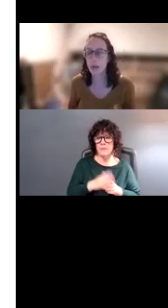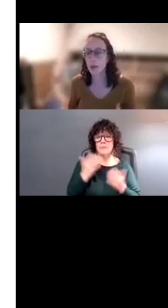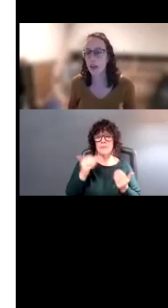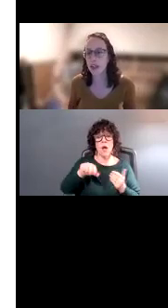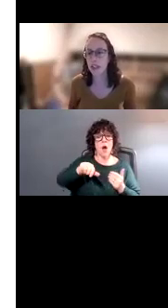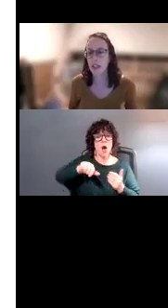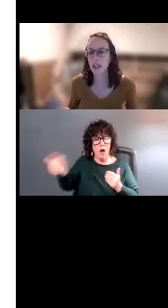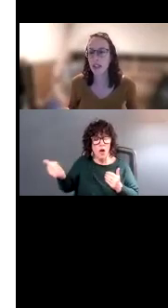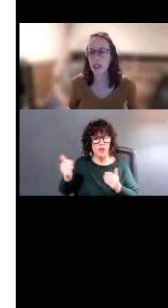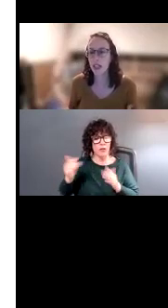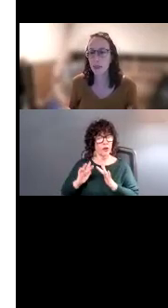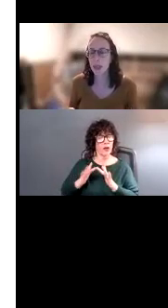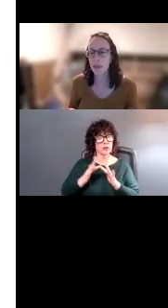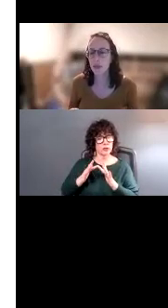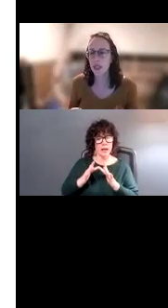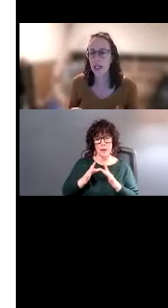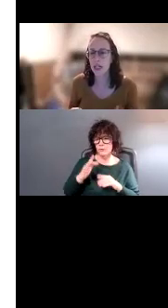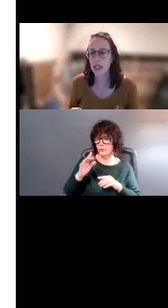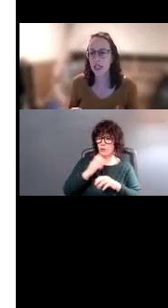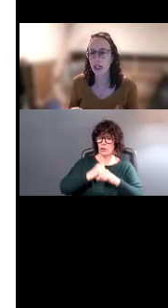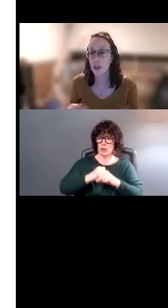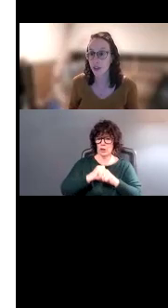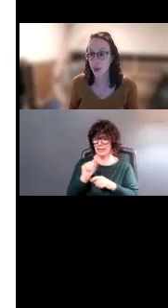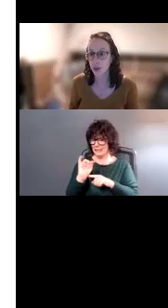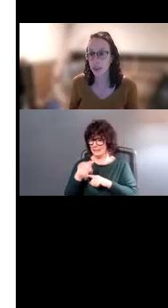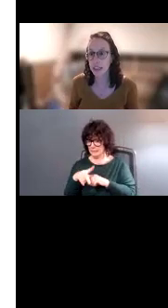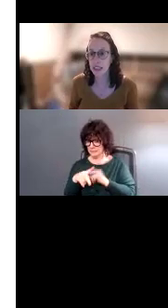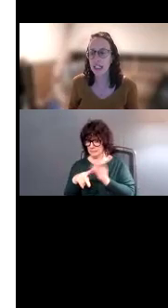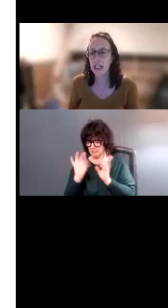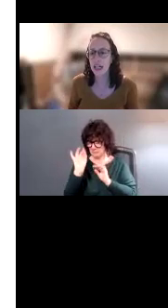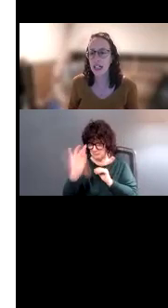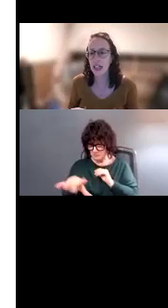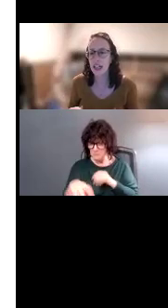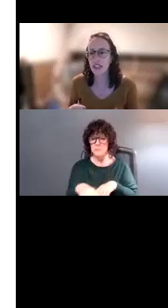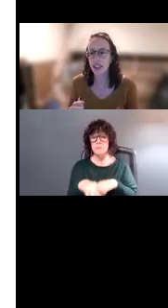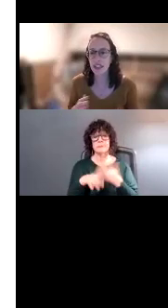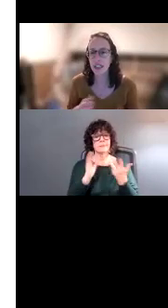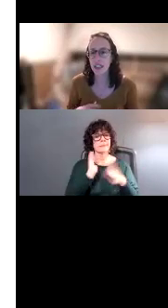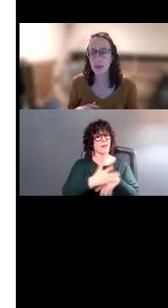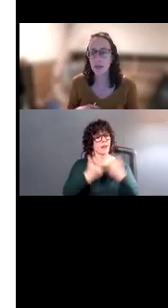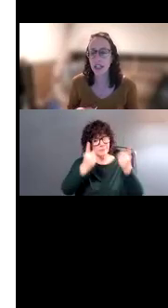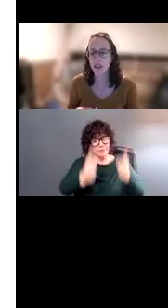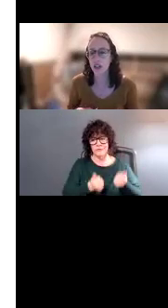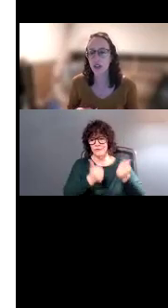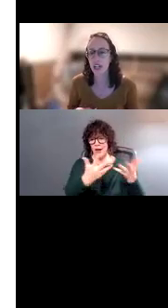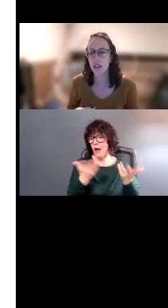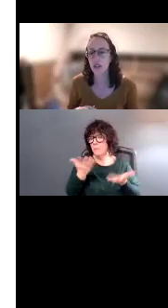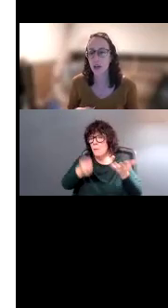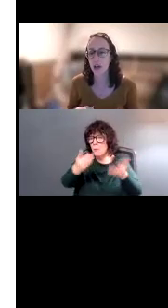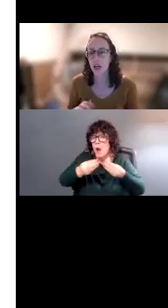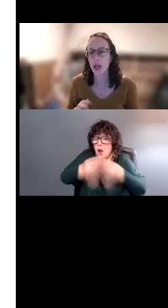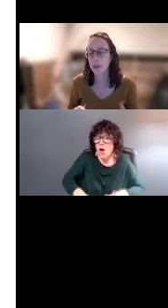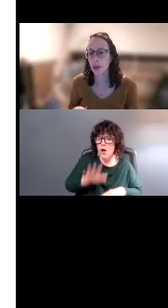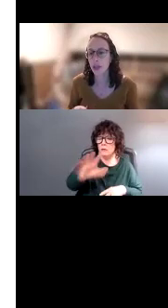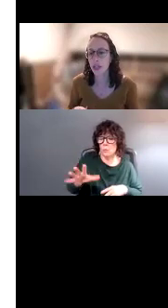or paperwork, and a lot of people rely on their phones. And just to make sure that